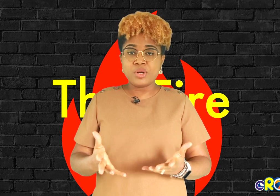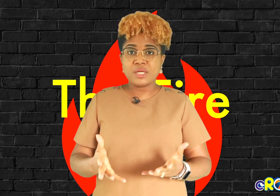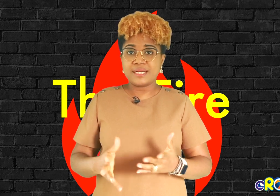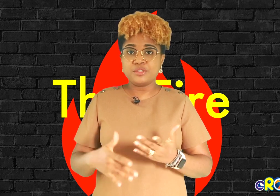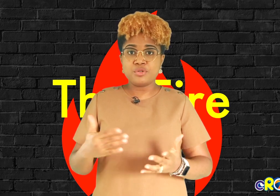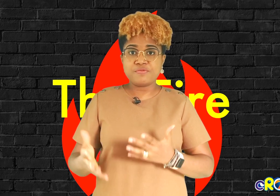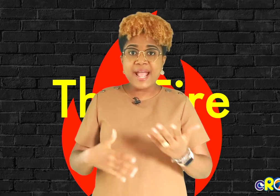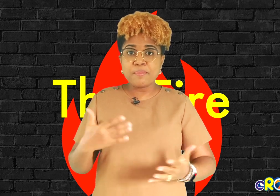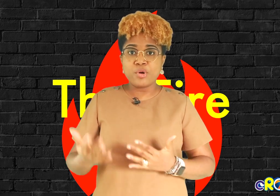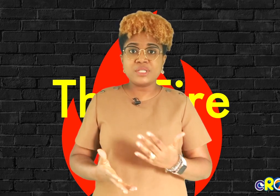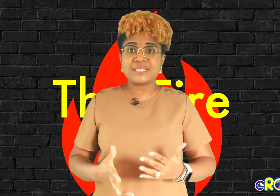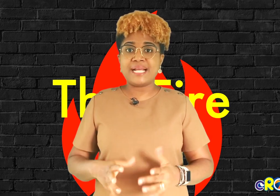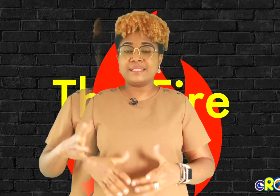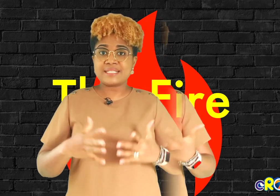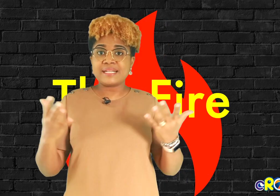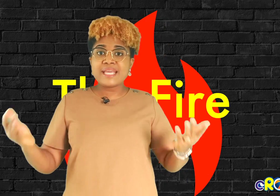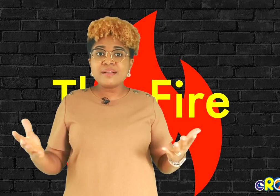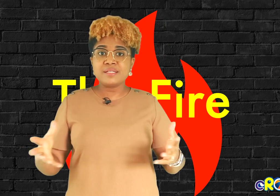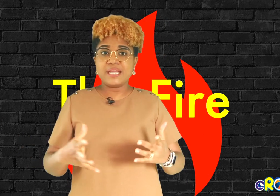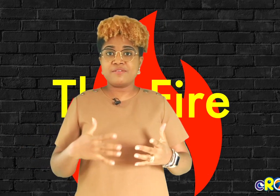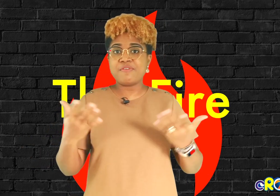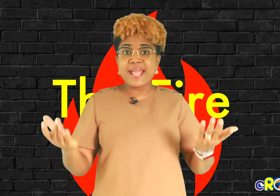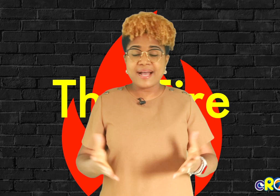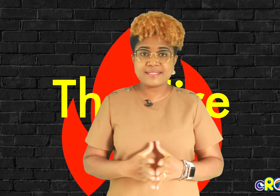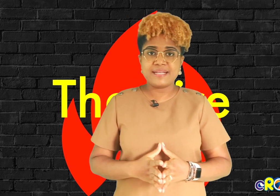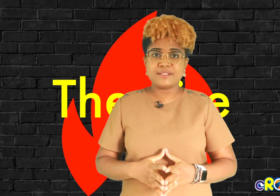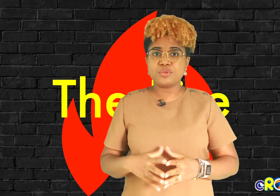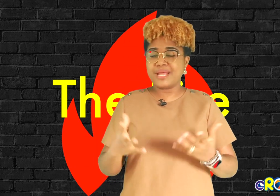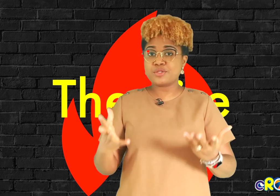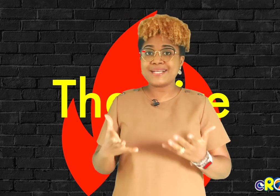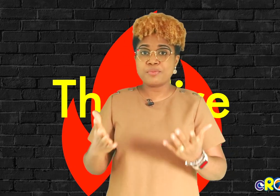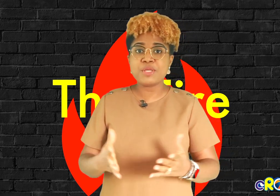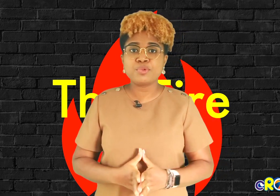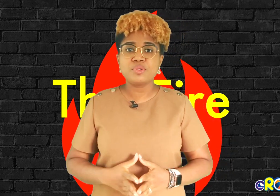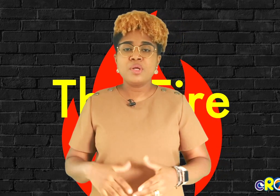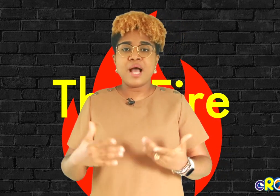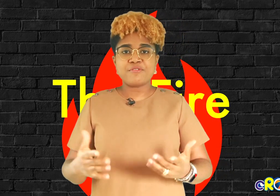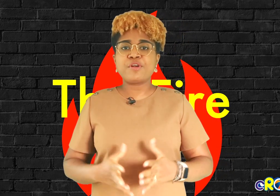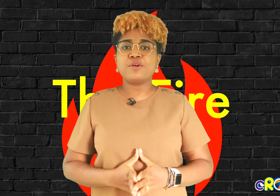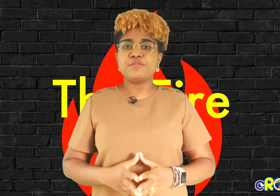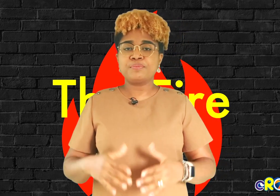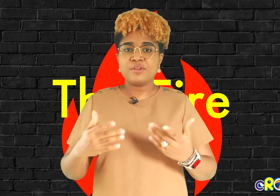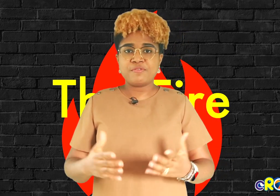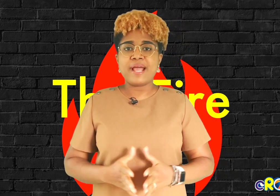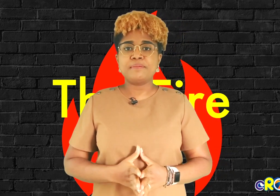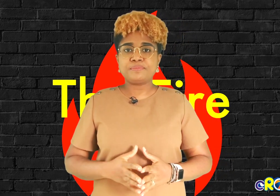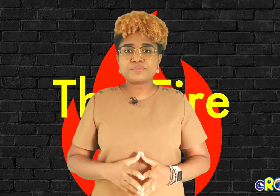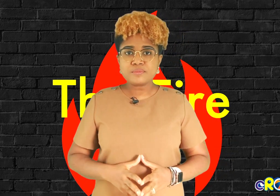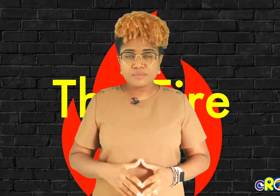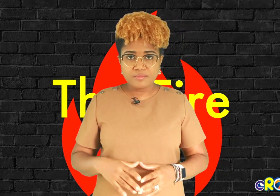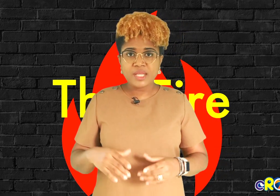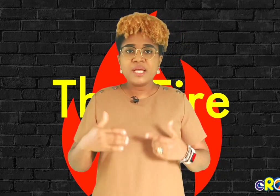can burn? You know, fire burns and it can kill in fire accidents. So that's why some people are afraid of